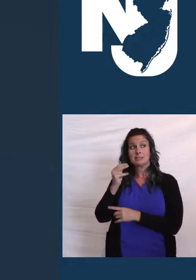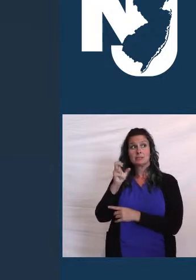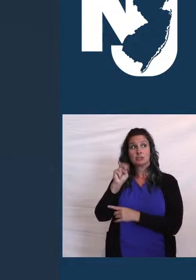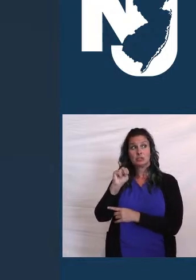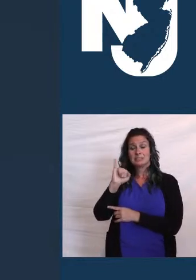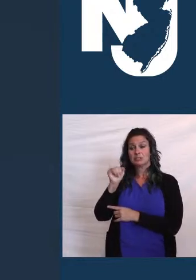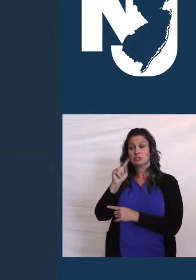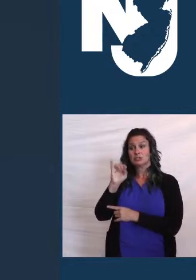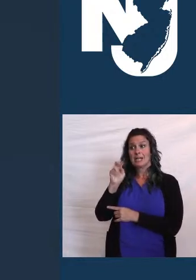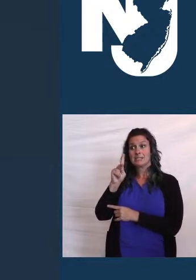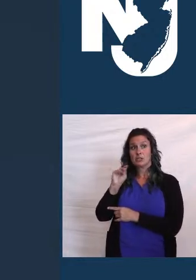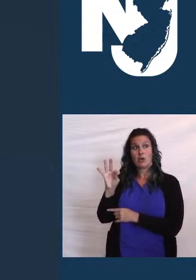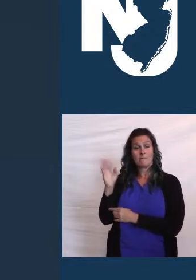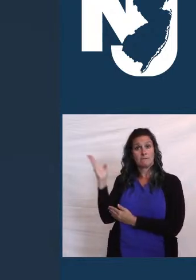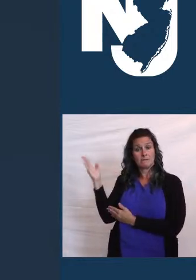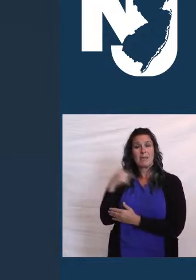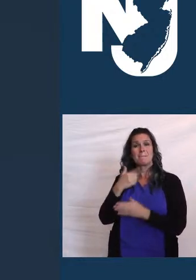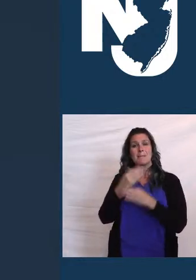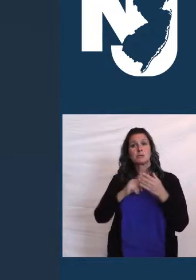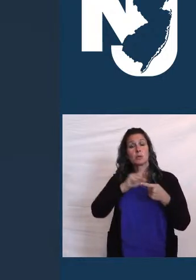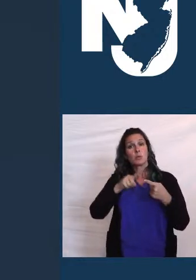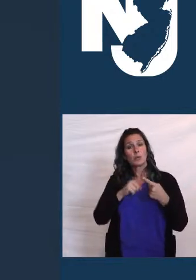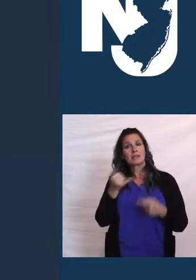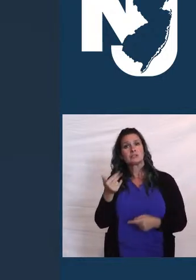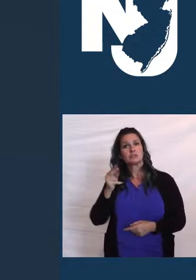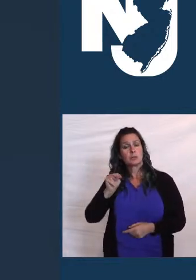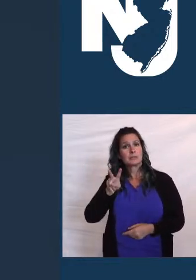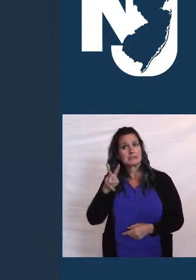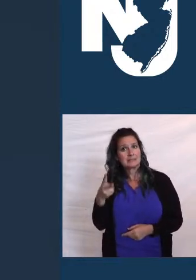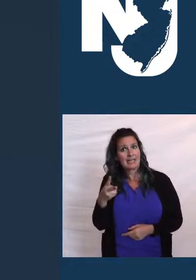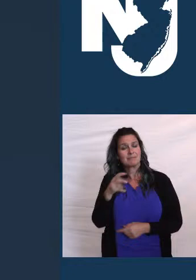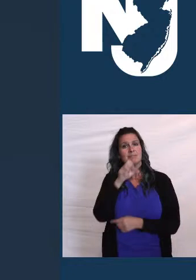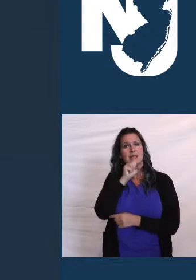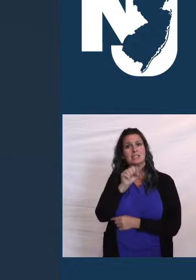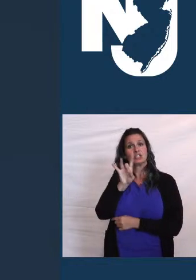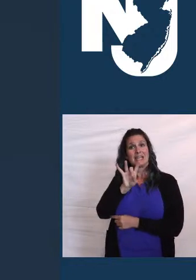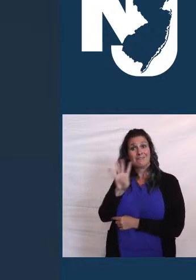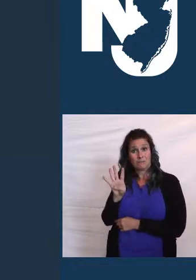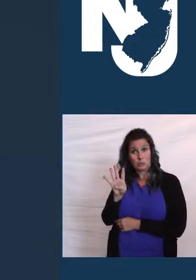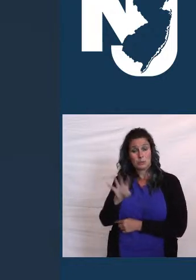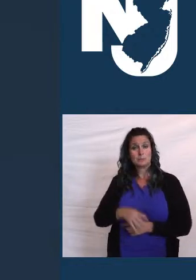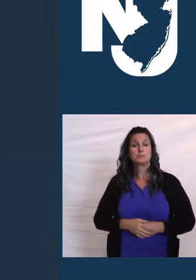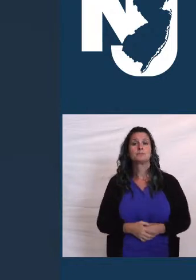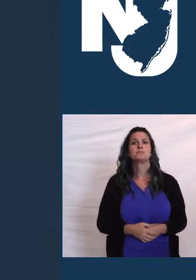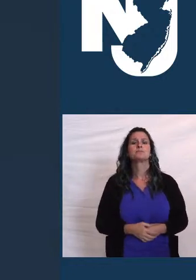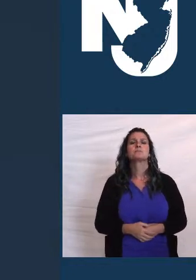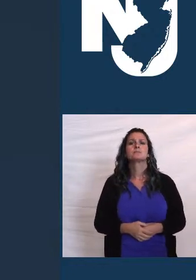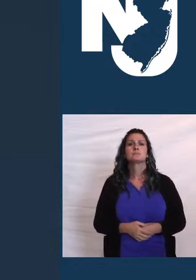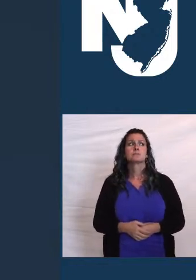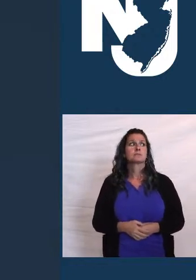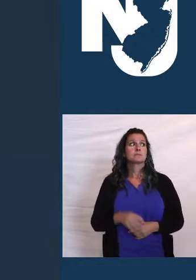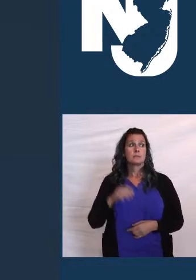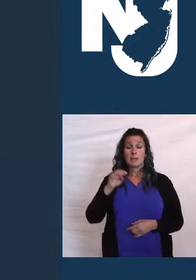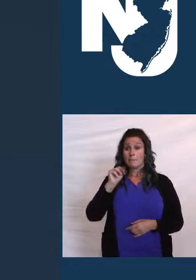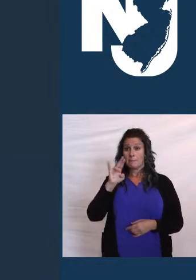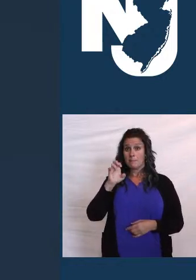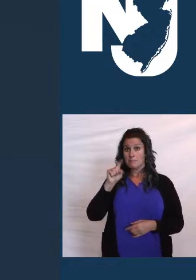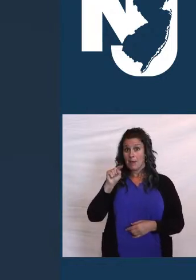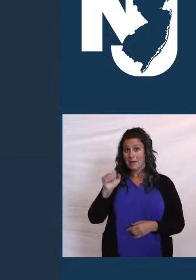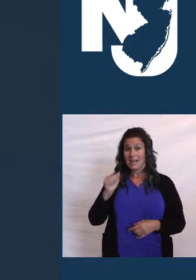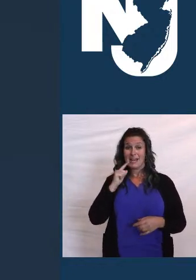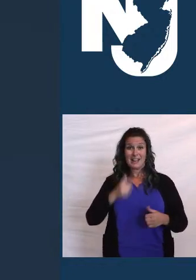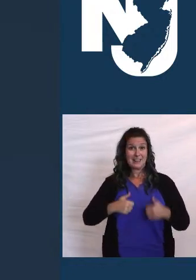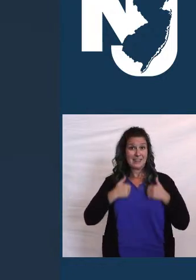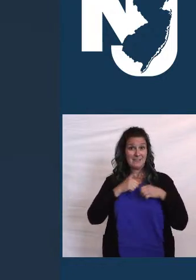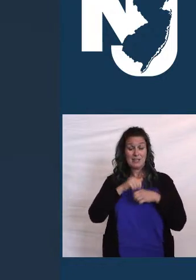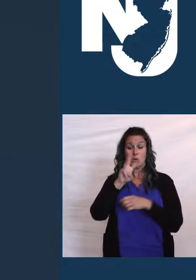Jazikov, who passed away on January 2nd at the age of 84. She was a longtime resident of the Waretown